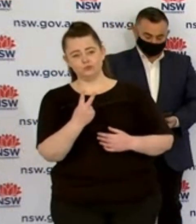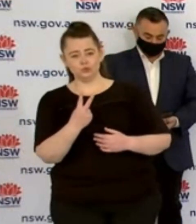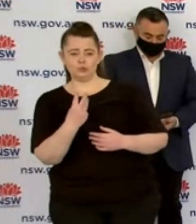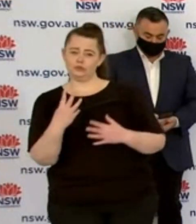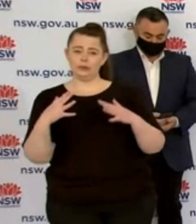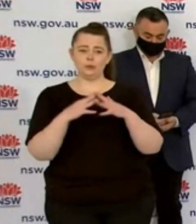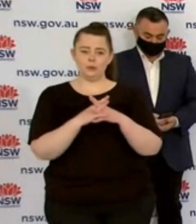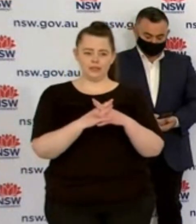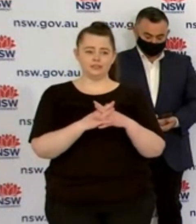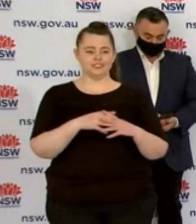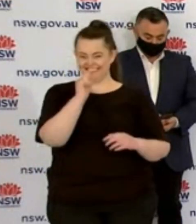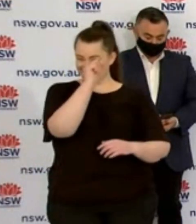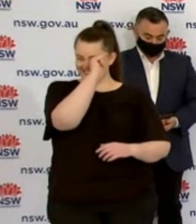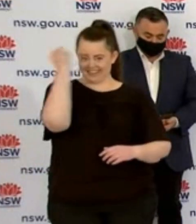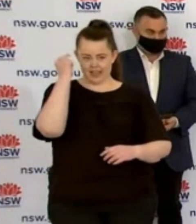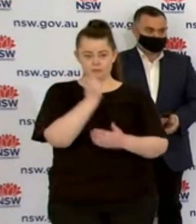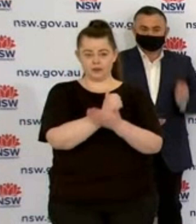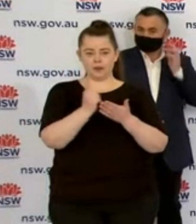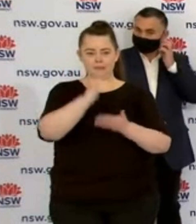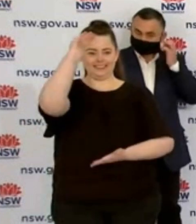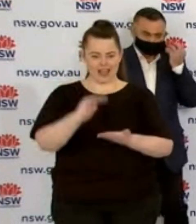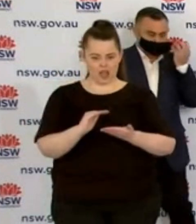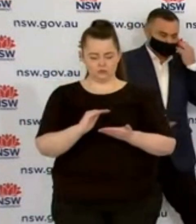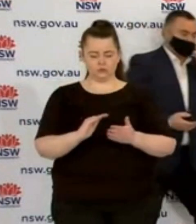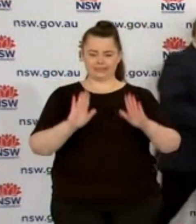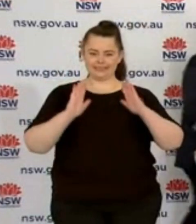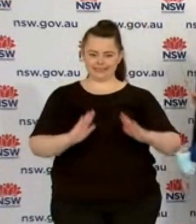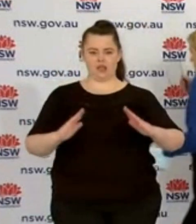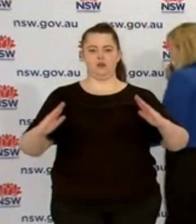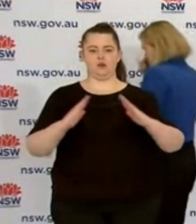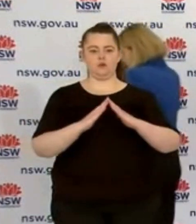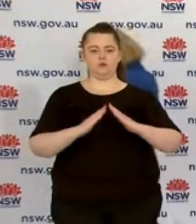down, stay at home.